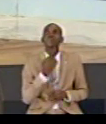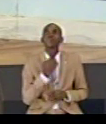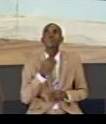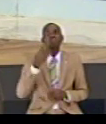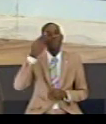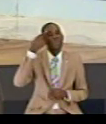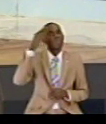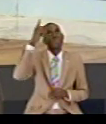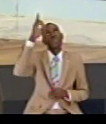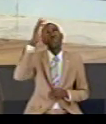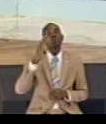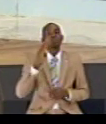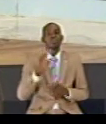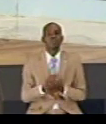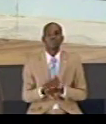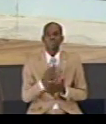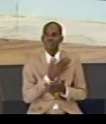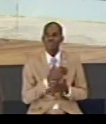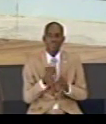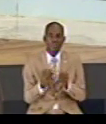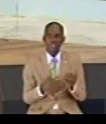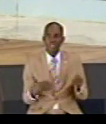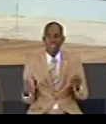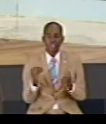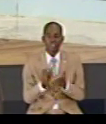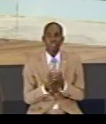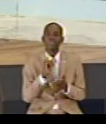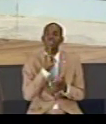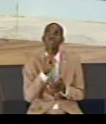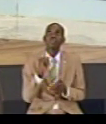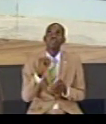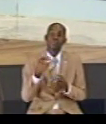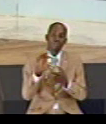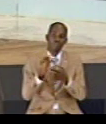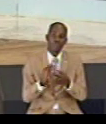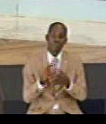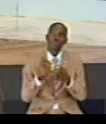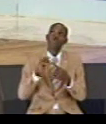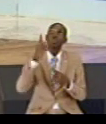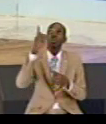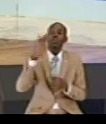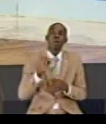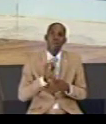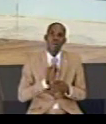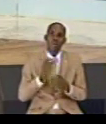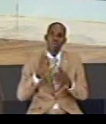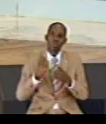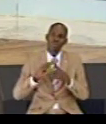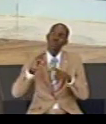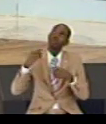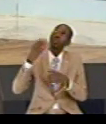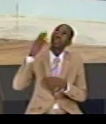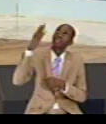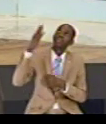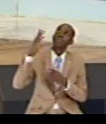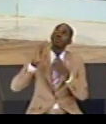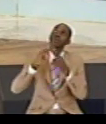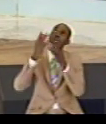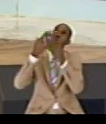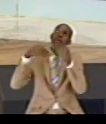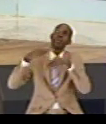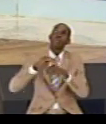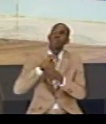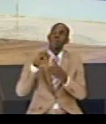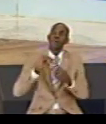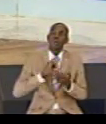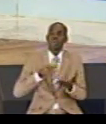thirsteth for God. And everything that belongs to God, I want to get to him, to heaven, when I die. My